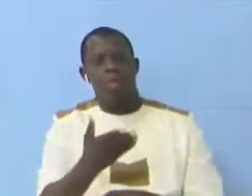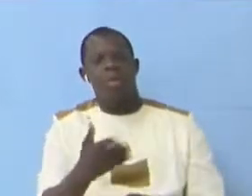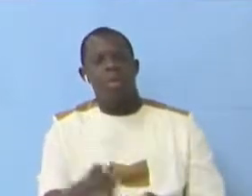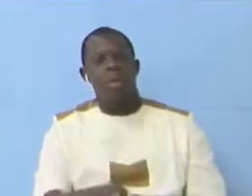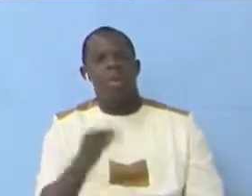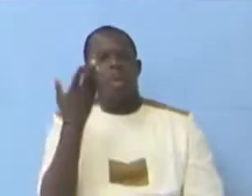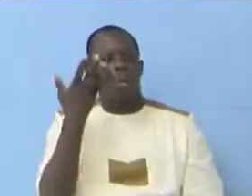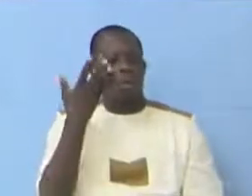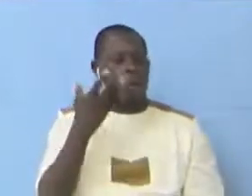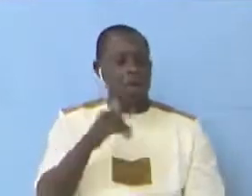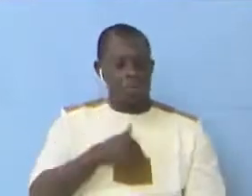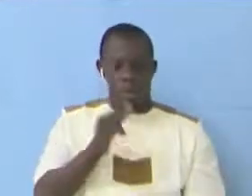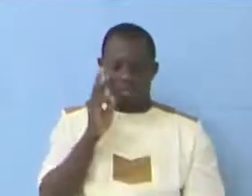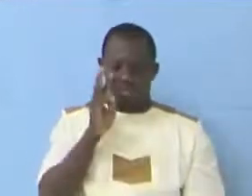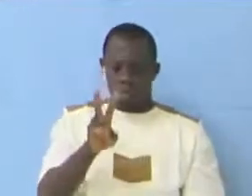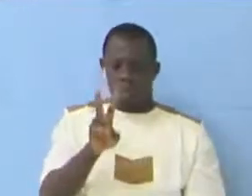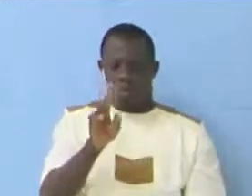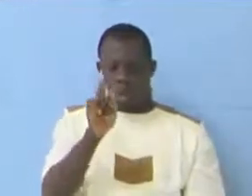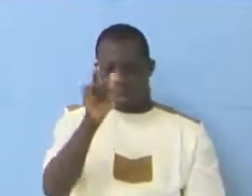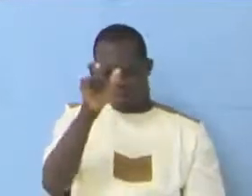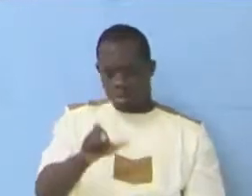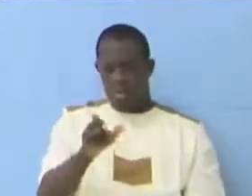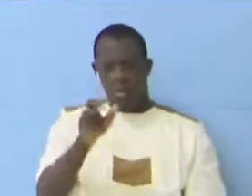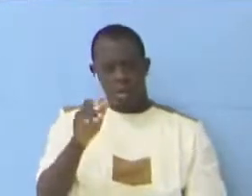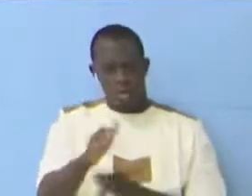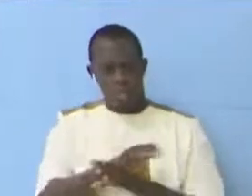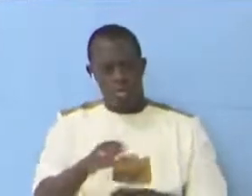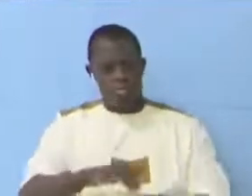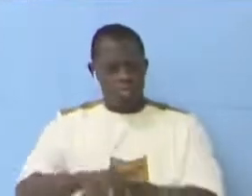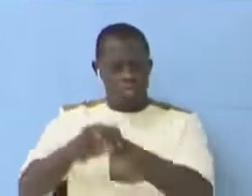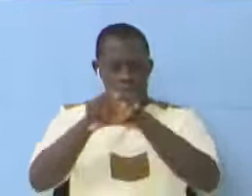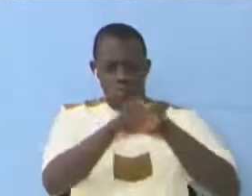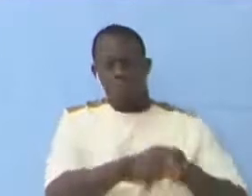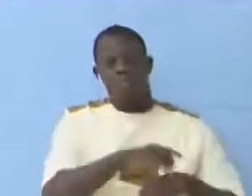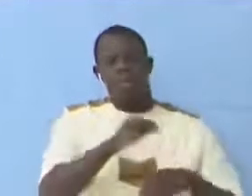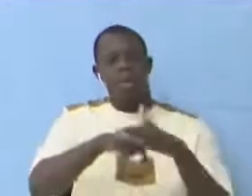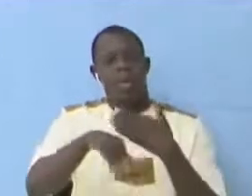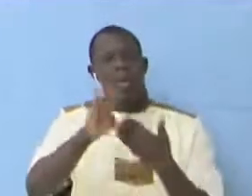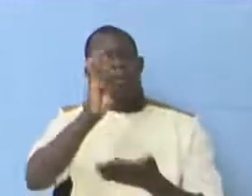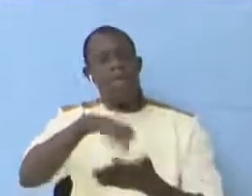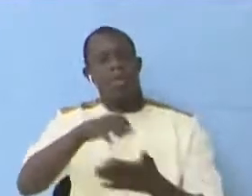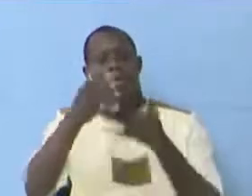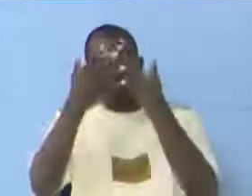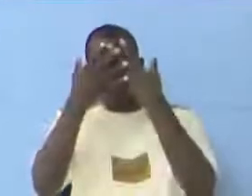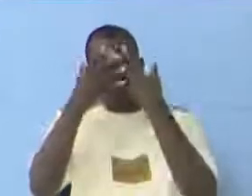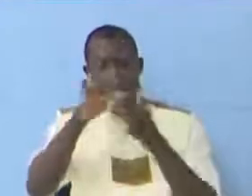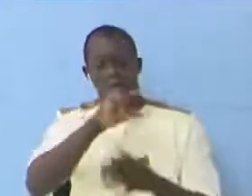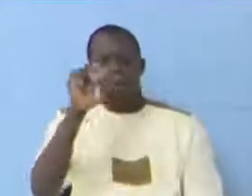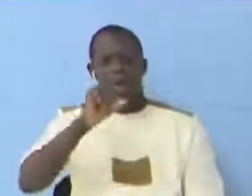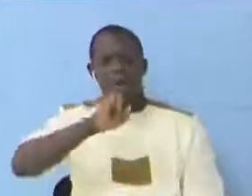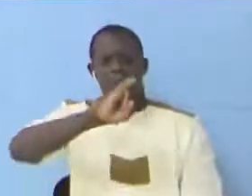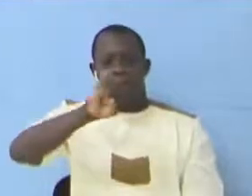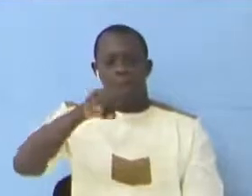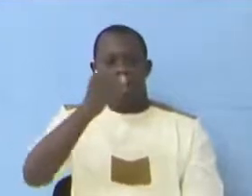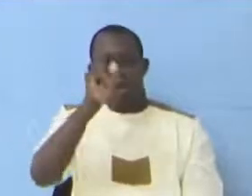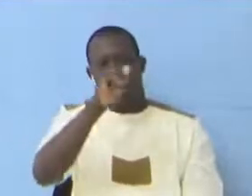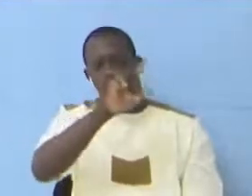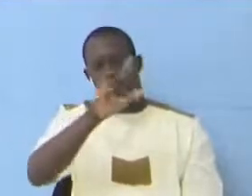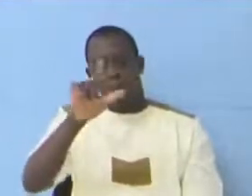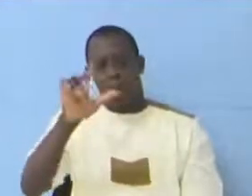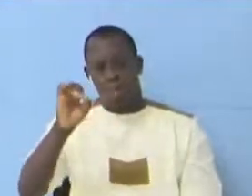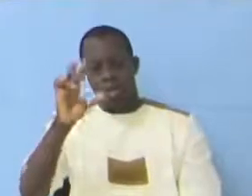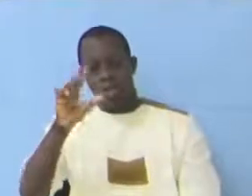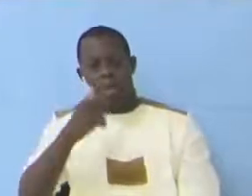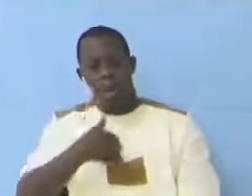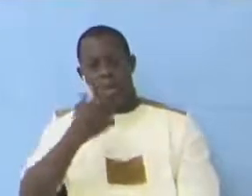I saw one guy who was brought in mile 2 called Jalo, I thought in my mind that this was the